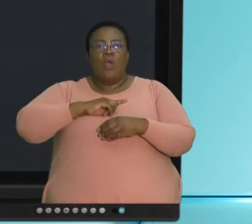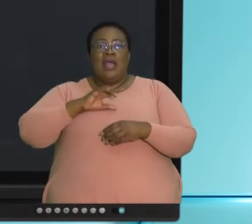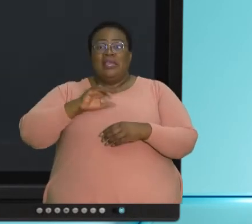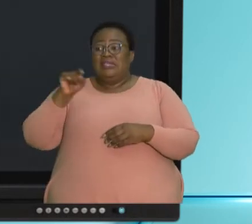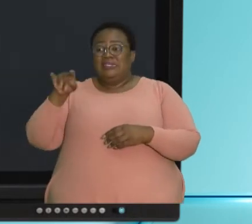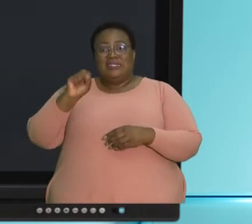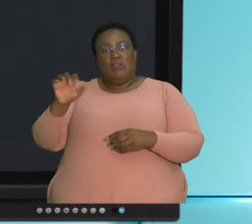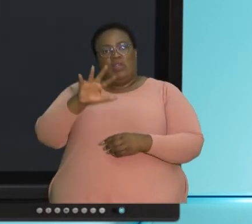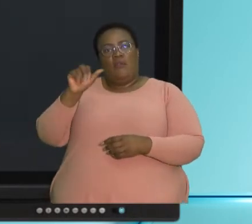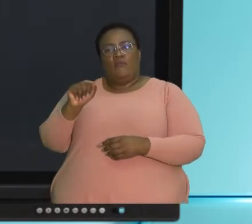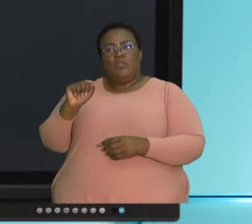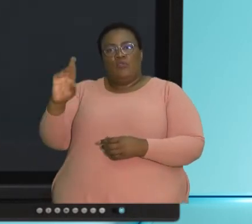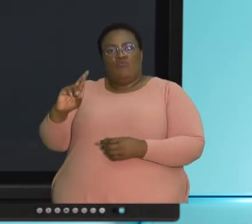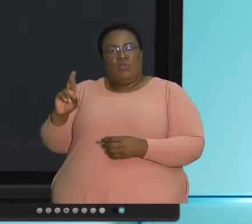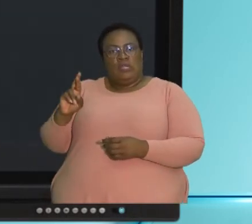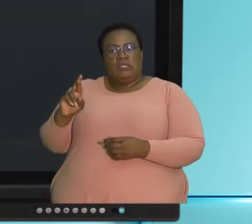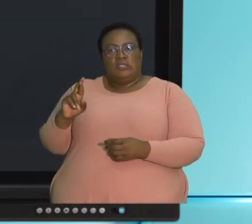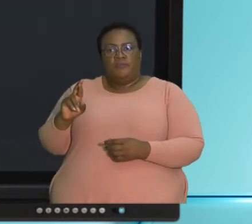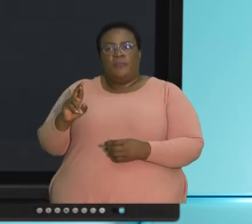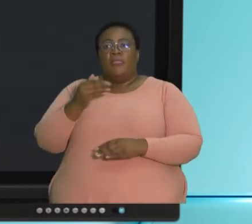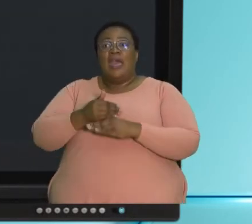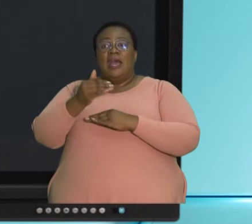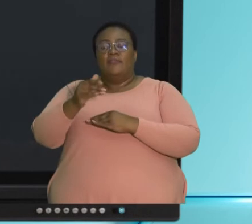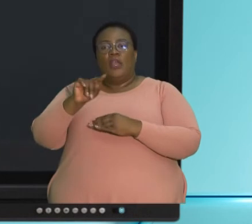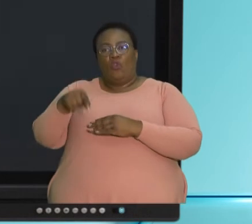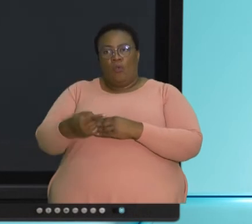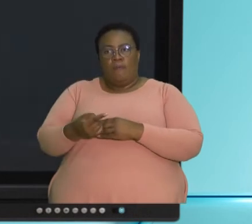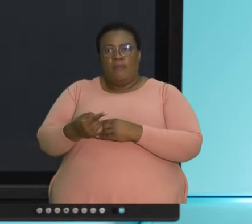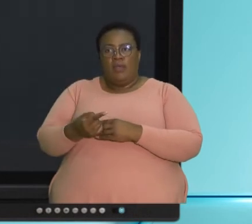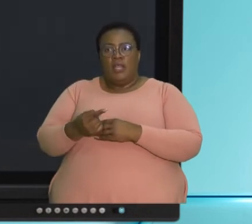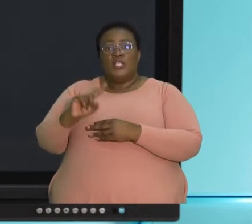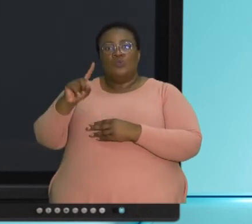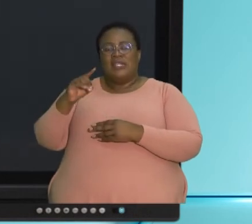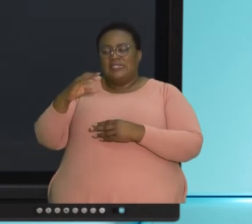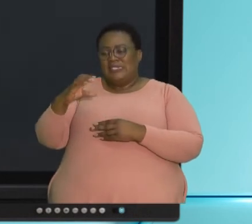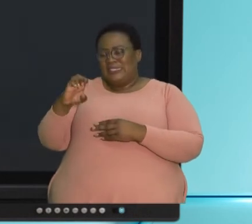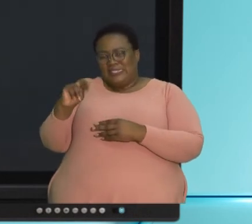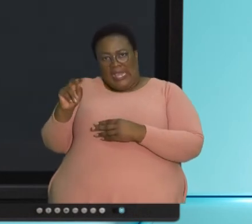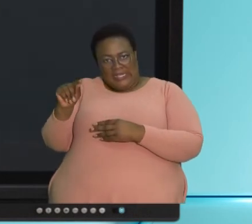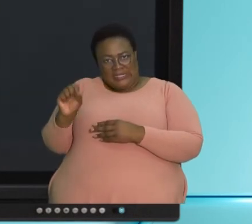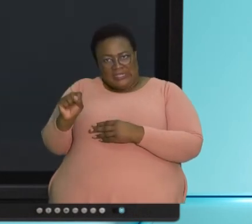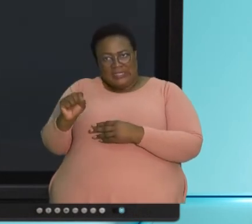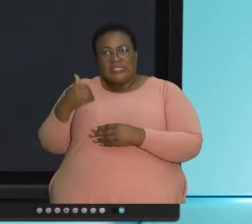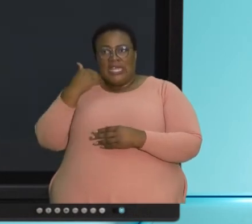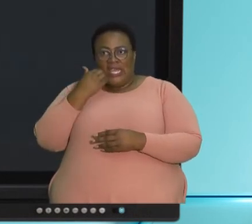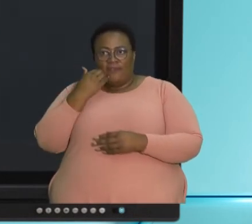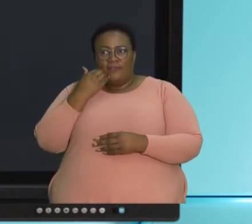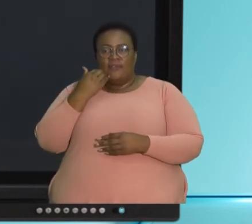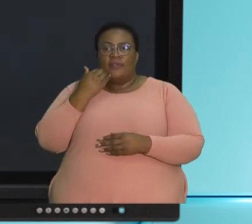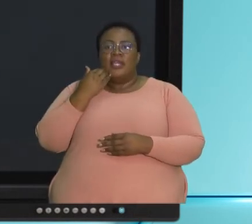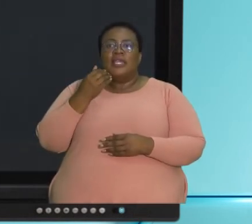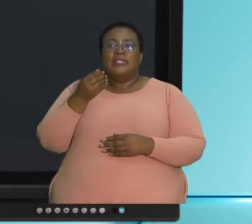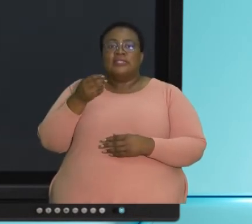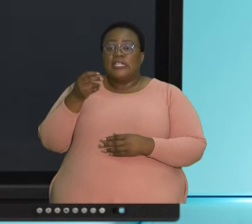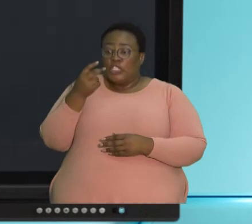we're talking South African rands here, and South African rands, after a comma, we talk about cents. So cents, if